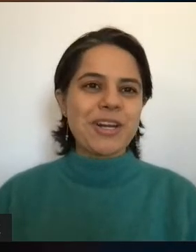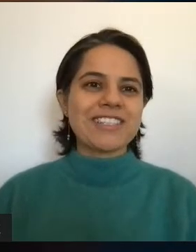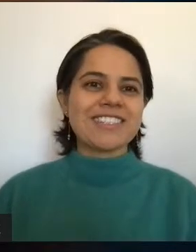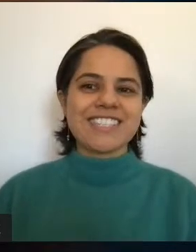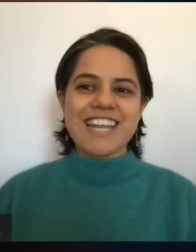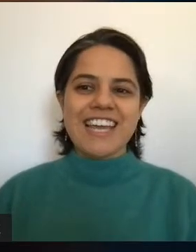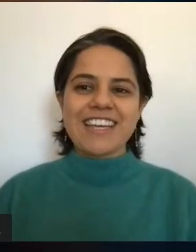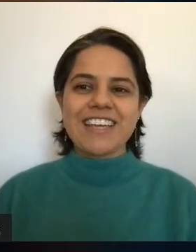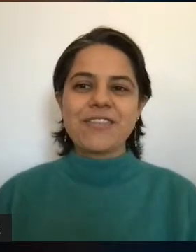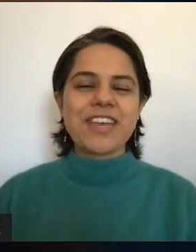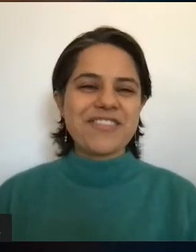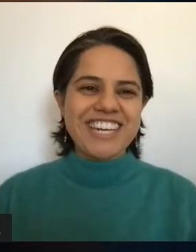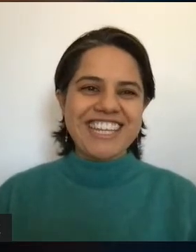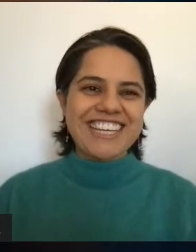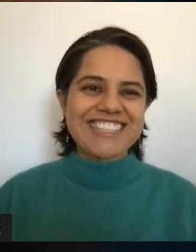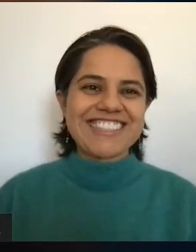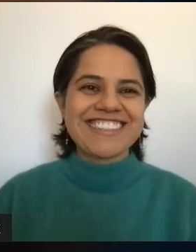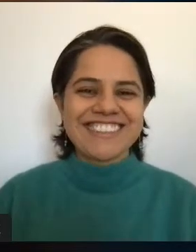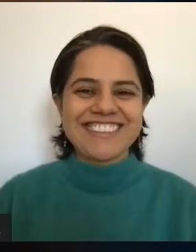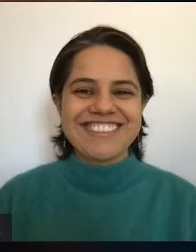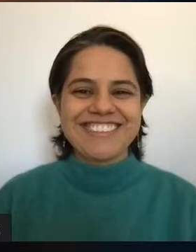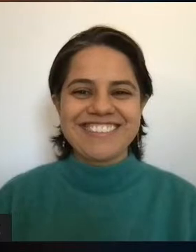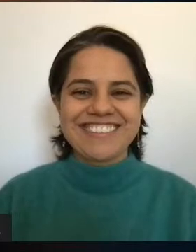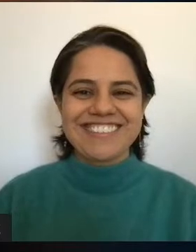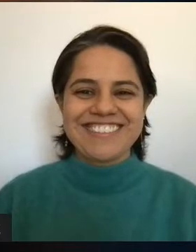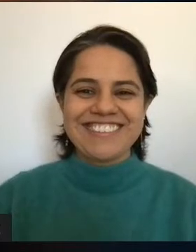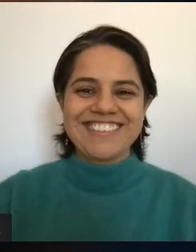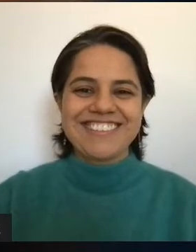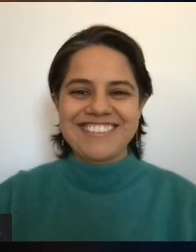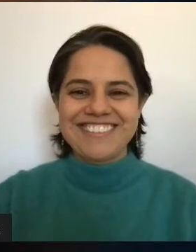you could join us today. Bienvenidas.